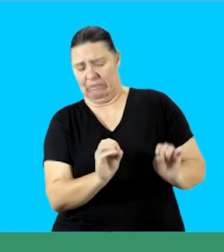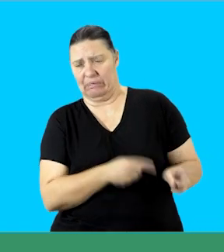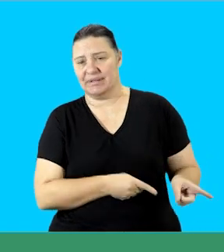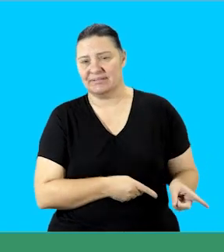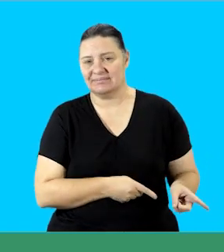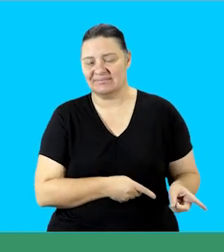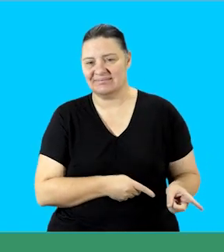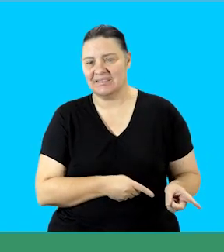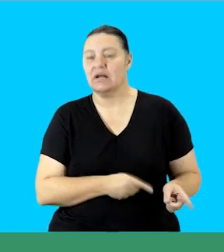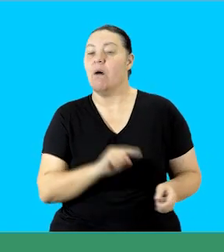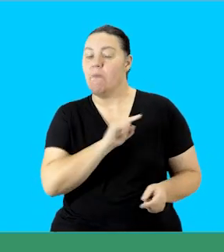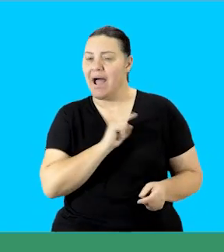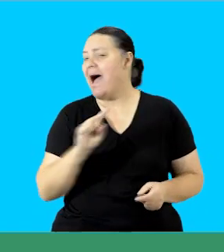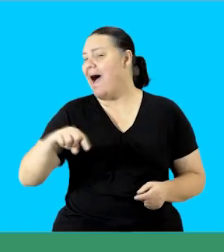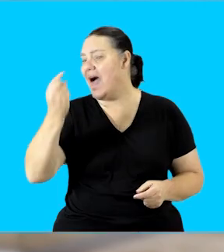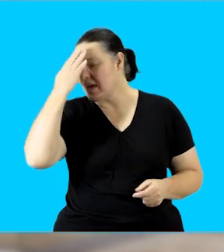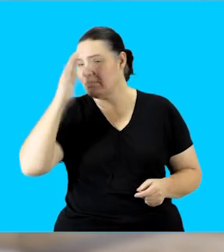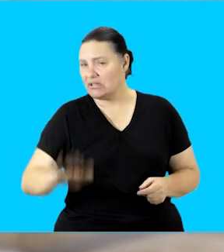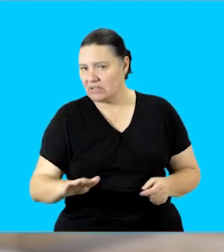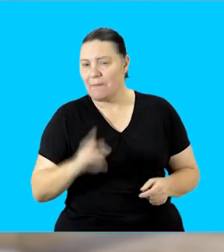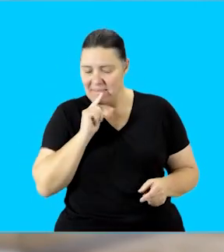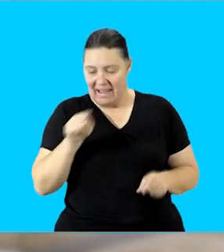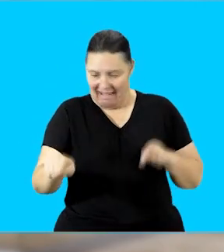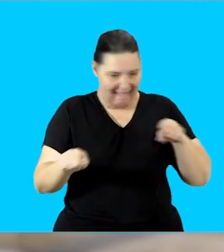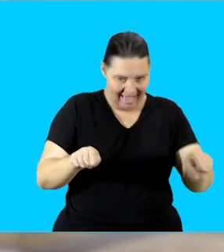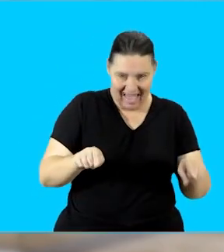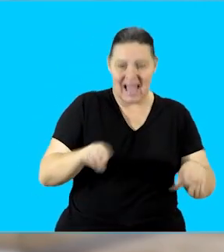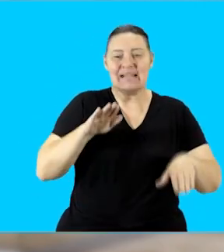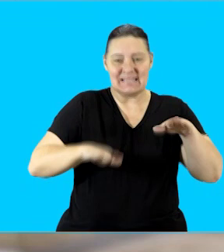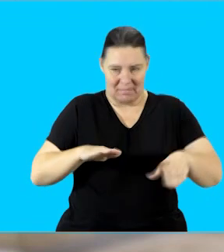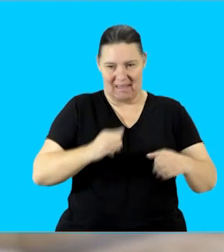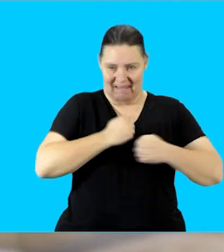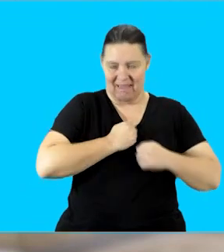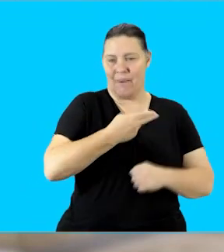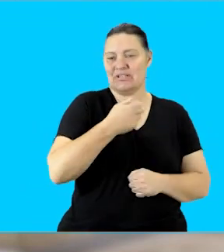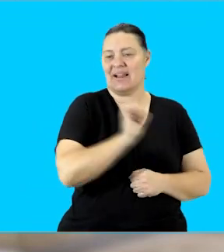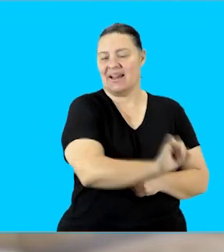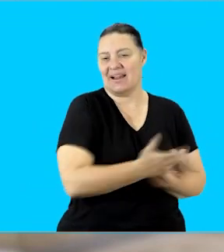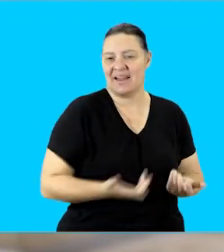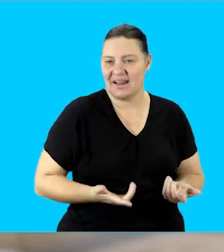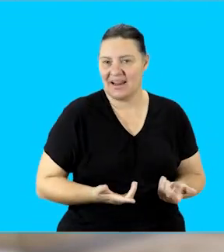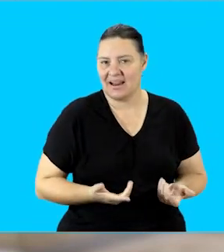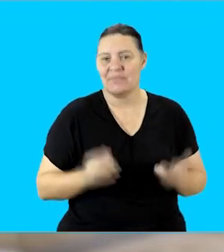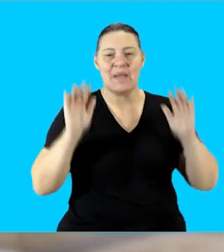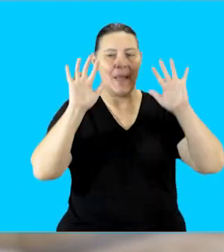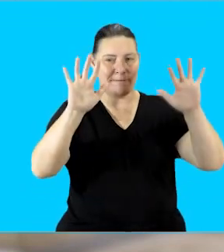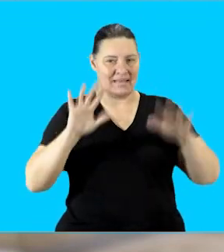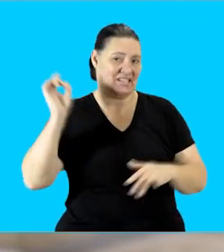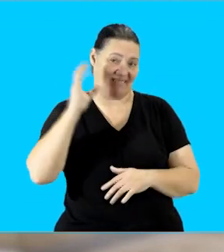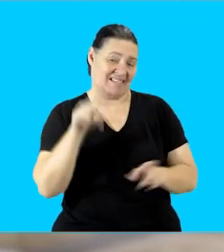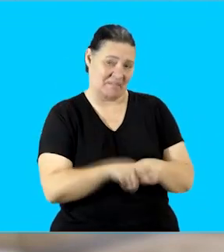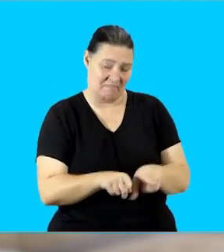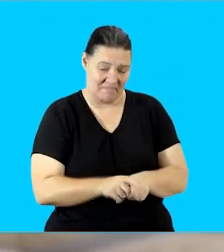So these other accommodations, they are similar businesses as this hotel, which is Amazing